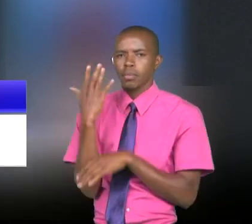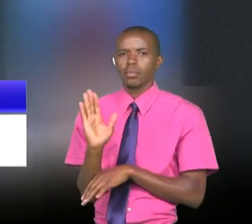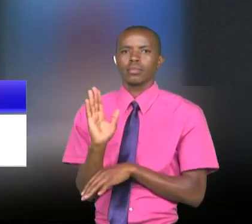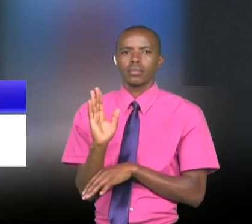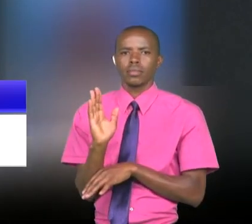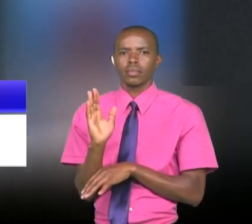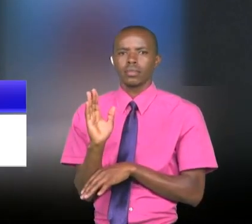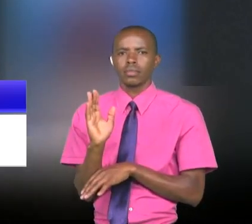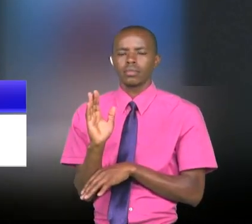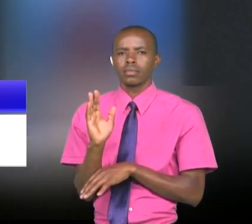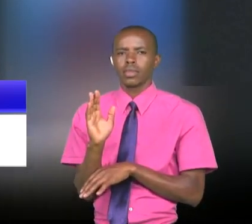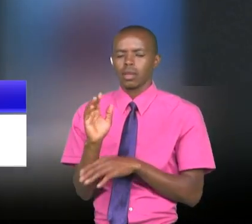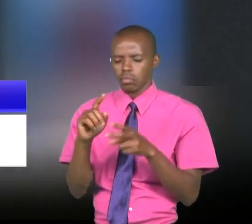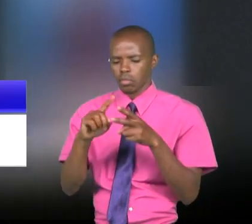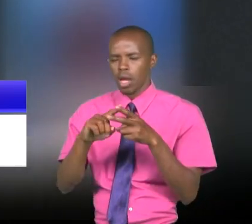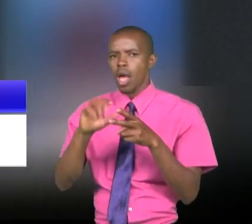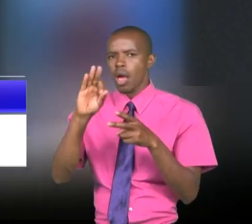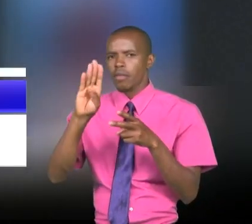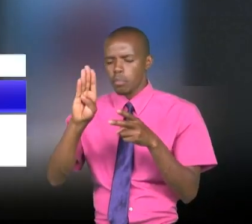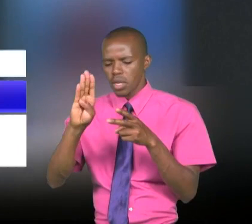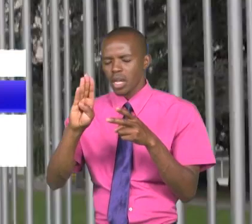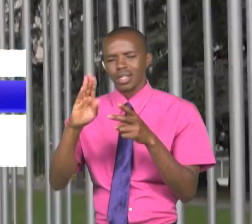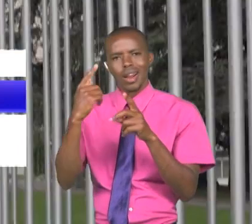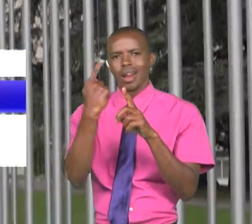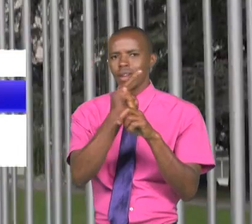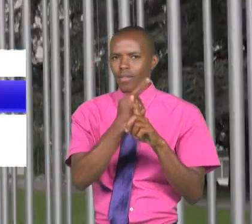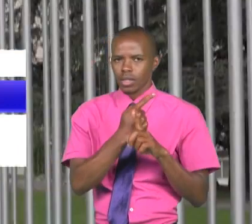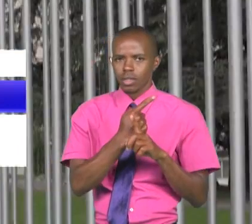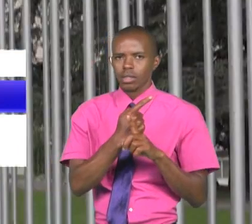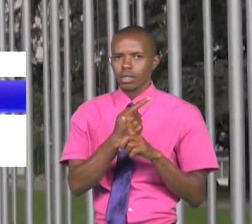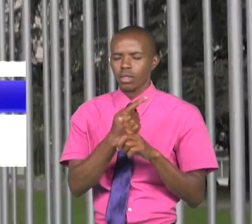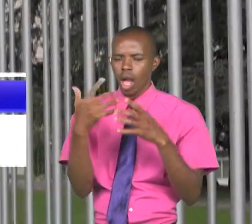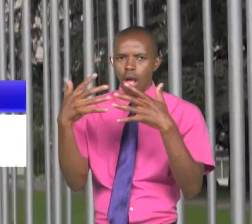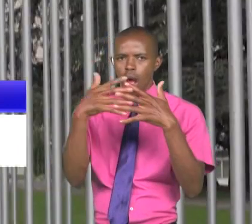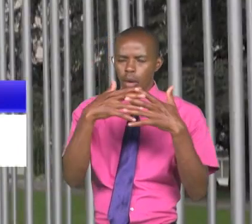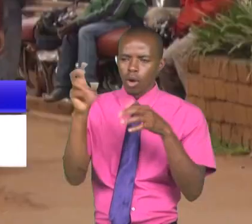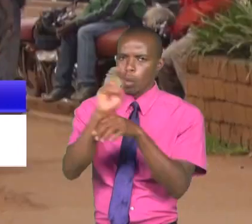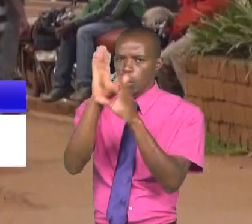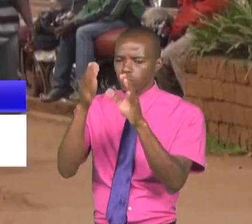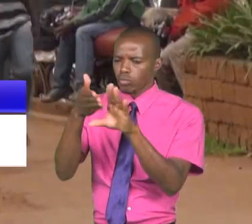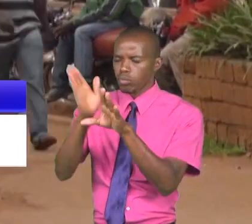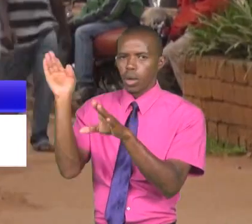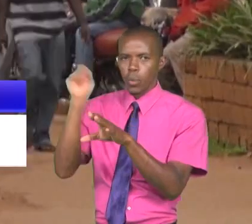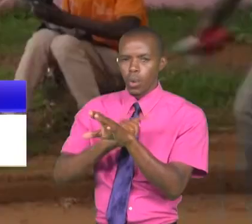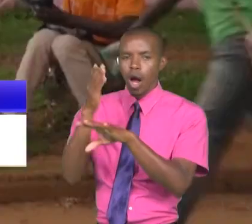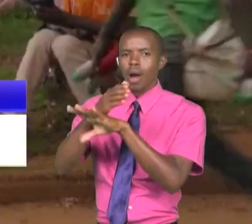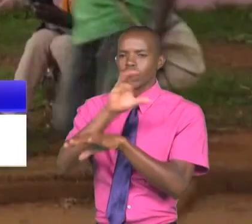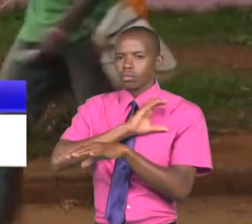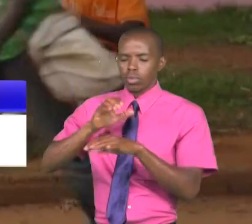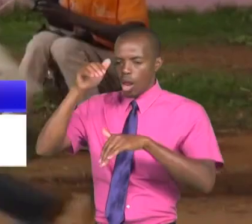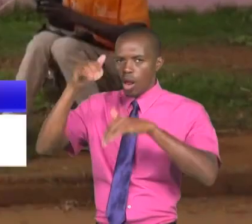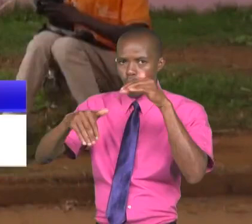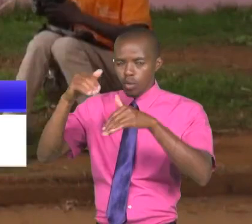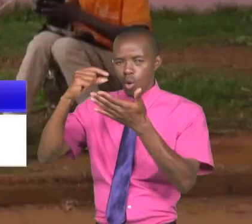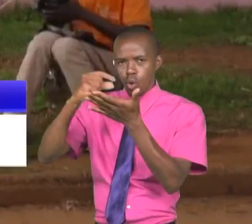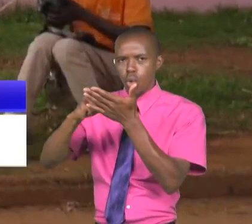Those channels of Facebook and I don't know which one. U.S. has withdrawn its observers after the Electoral Commission of Uganda failed